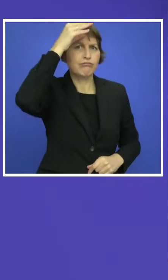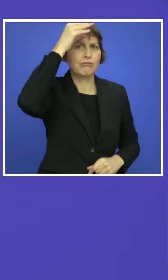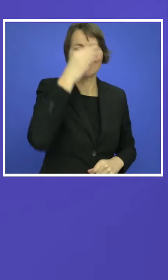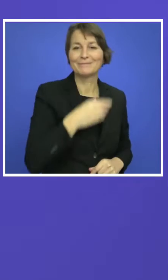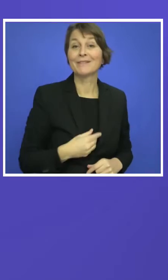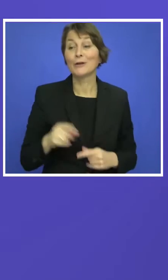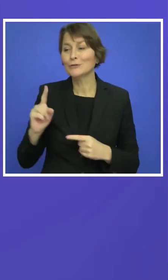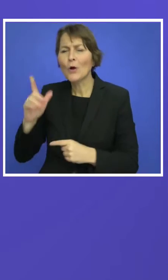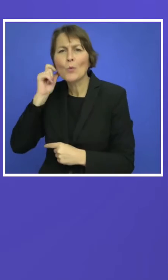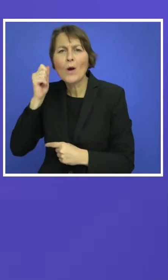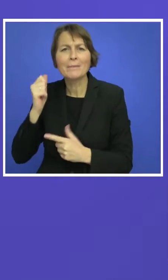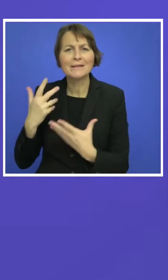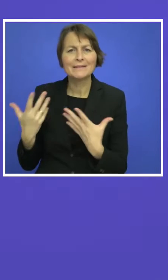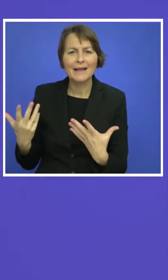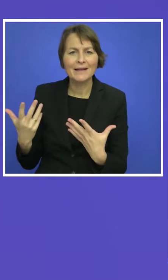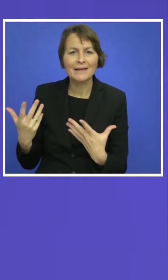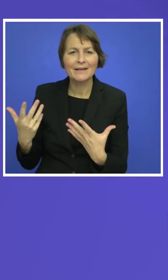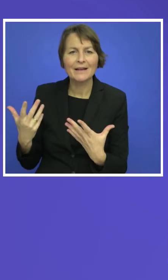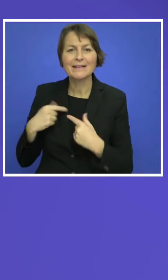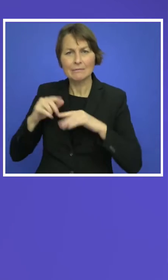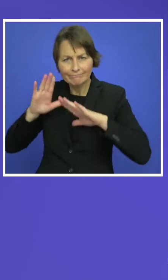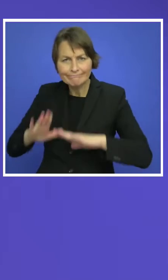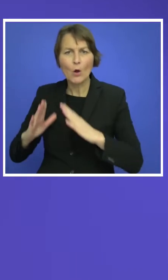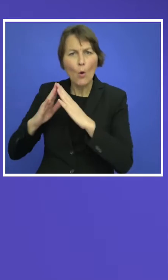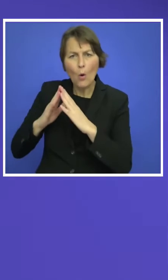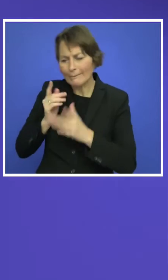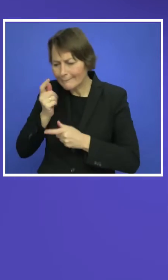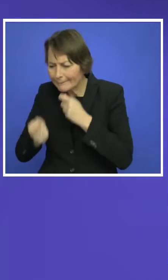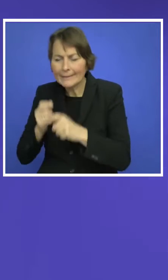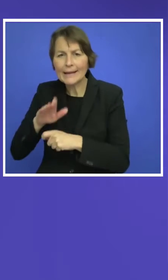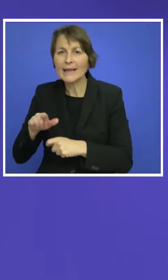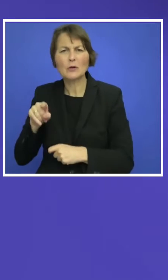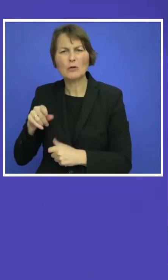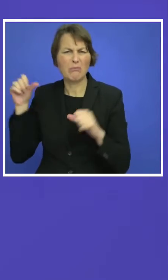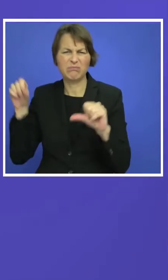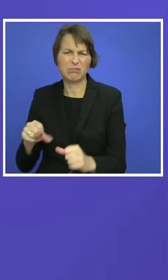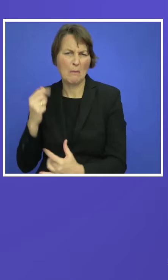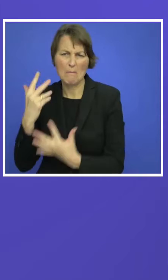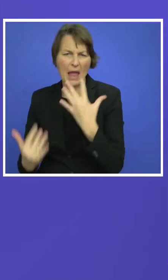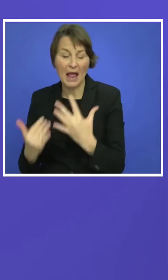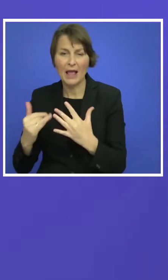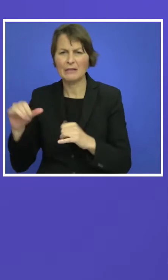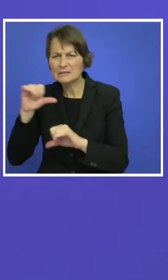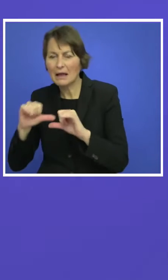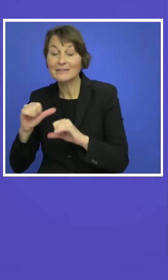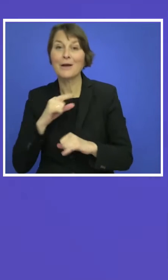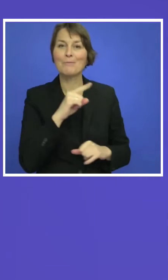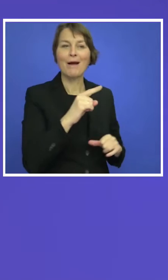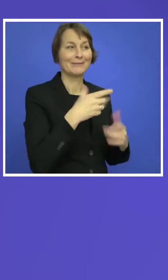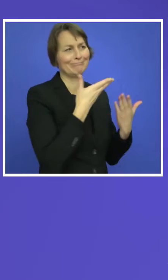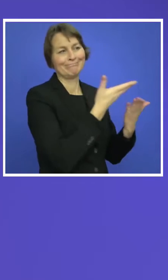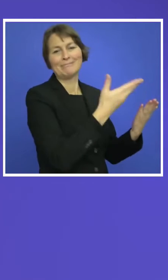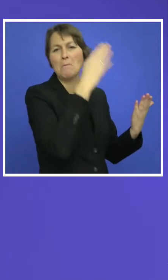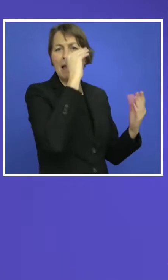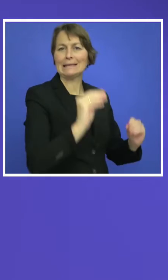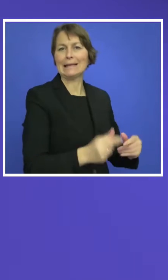so they care for the children. Women are not good at math or sciences, while men have a natural talent for that. So the list of